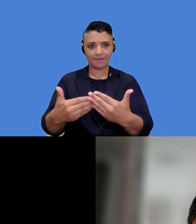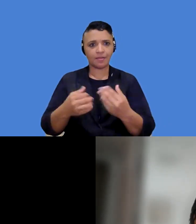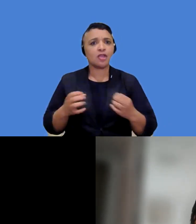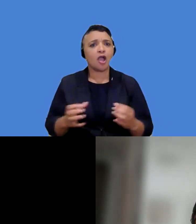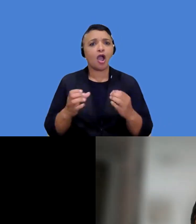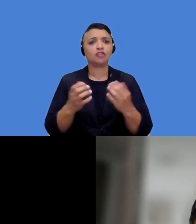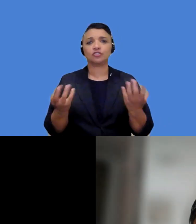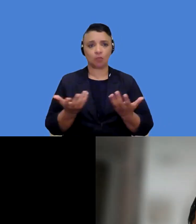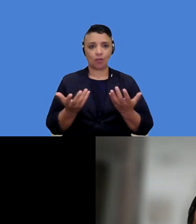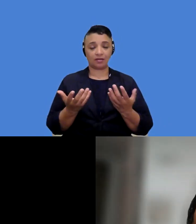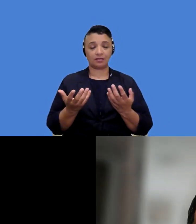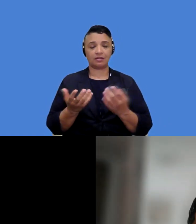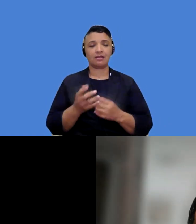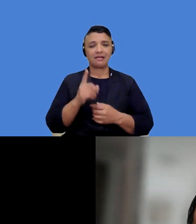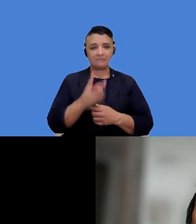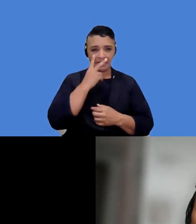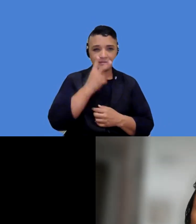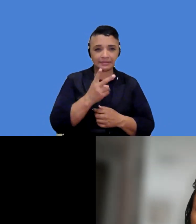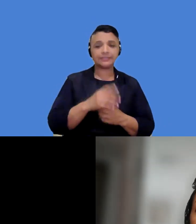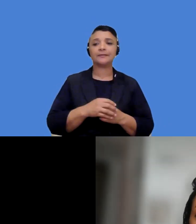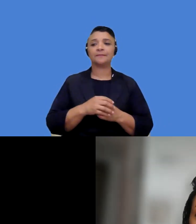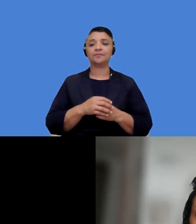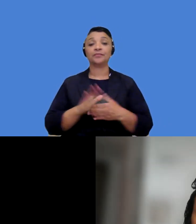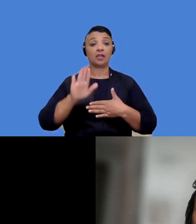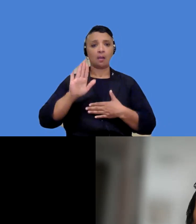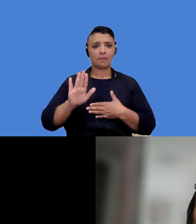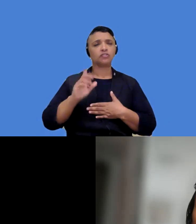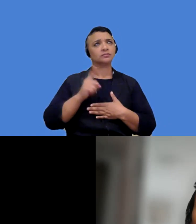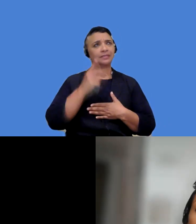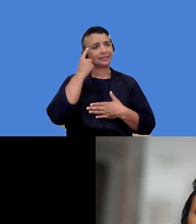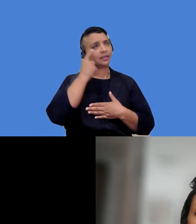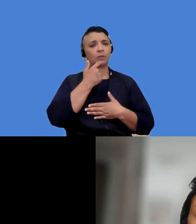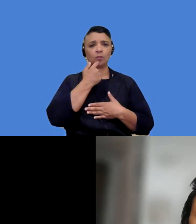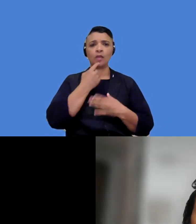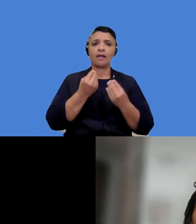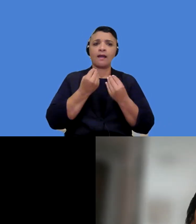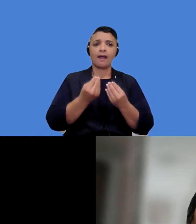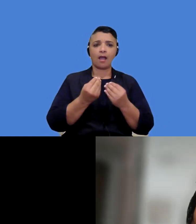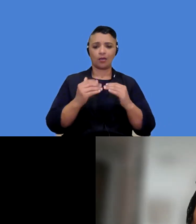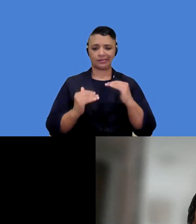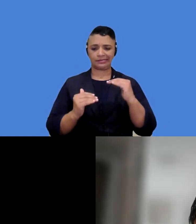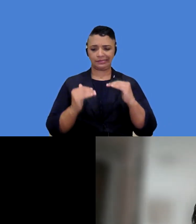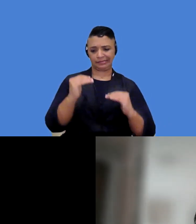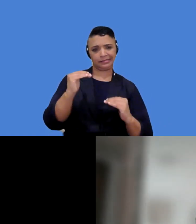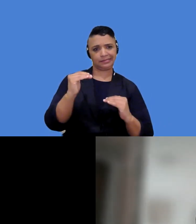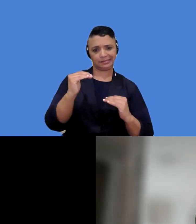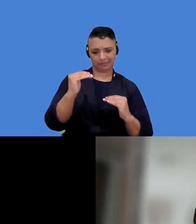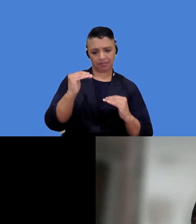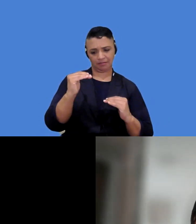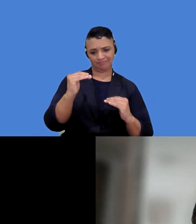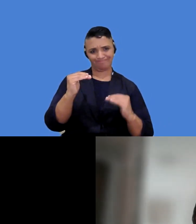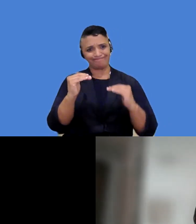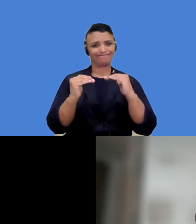that look at understanding and addressing gaps that are